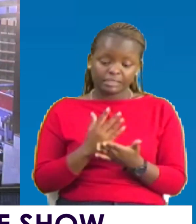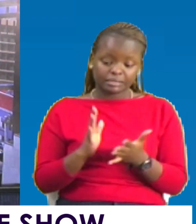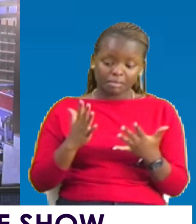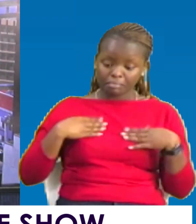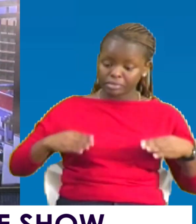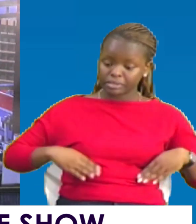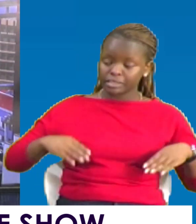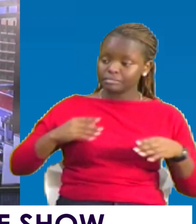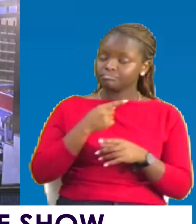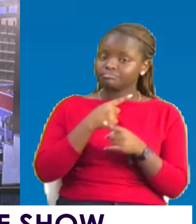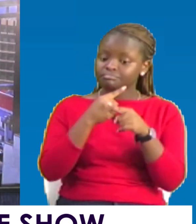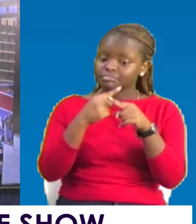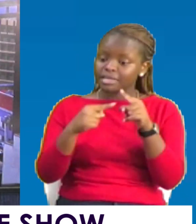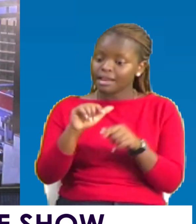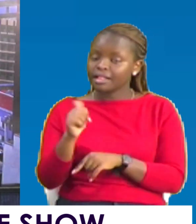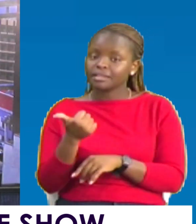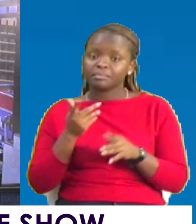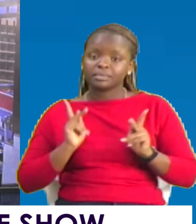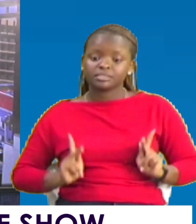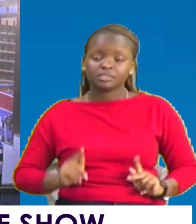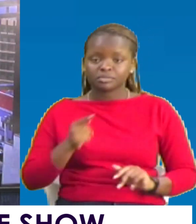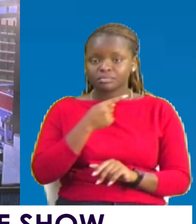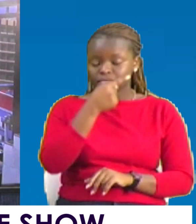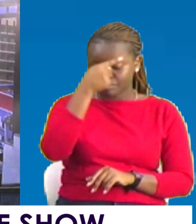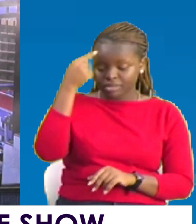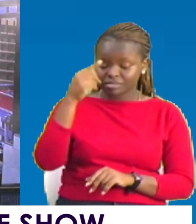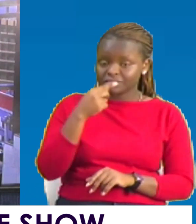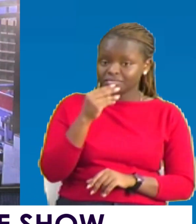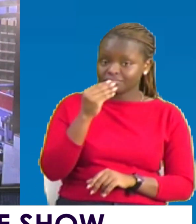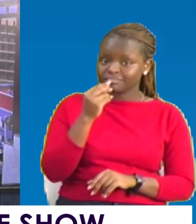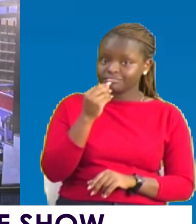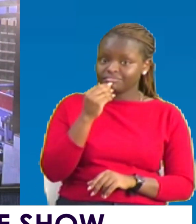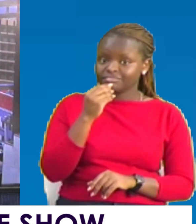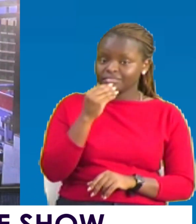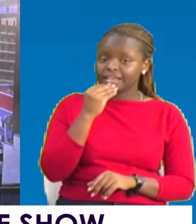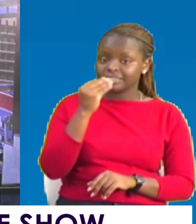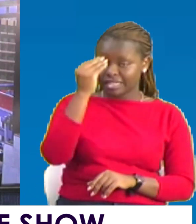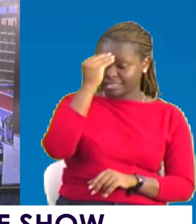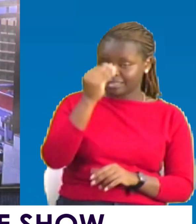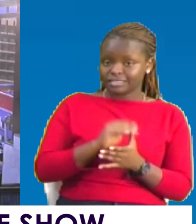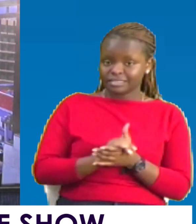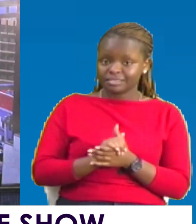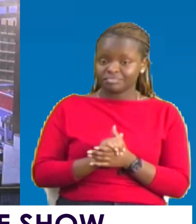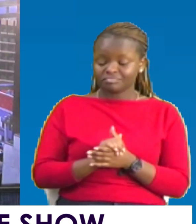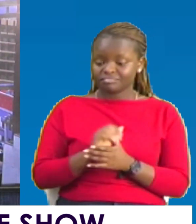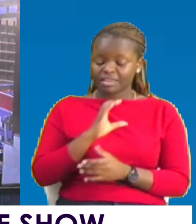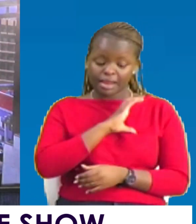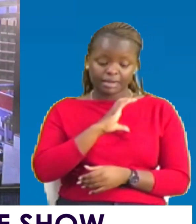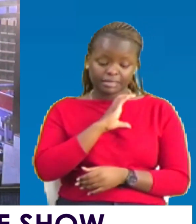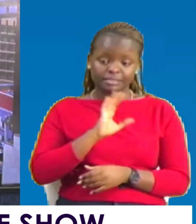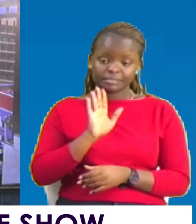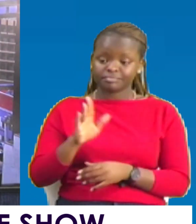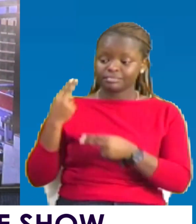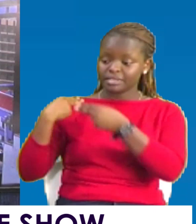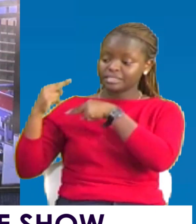of envy and jealousy. They would cut each other other's character. That is the history of your